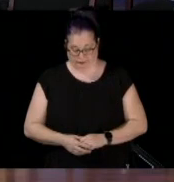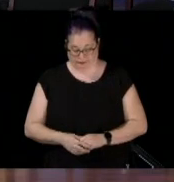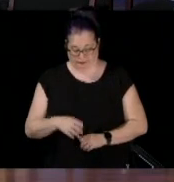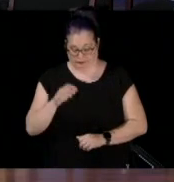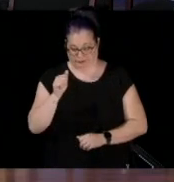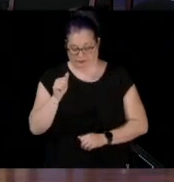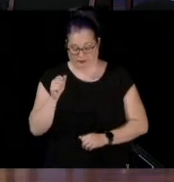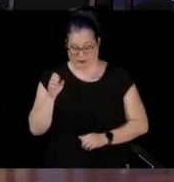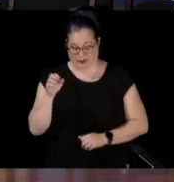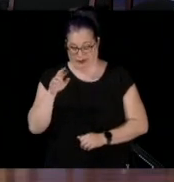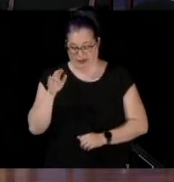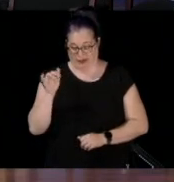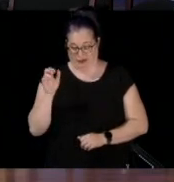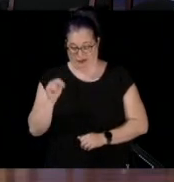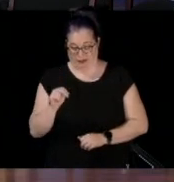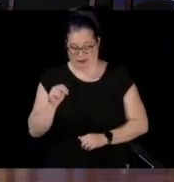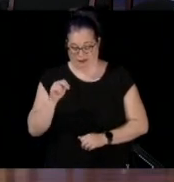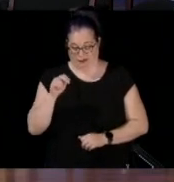Aaron Sanner.